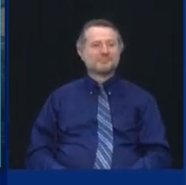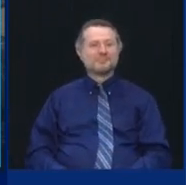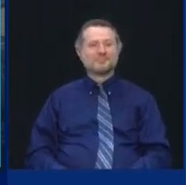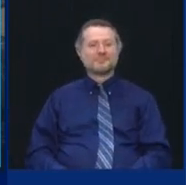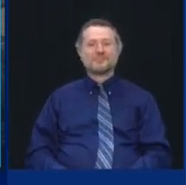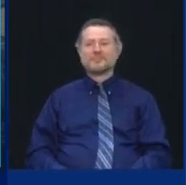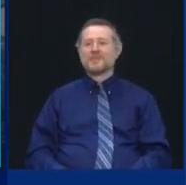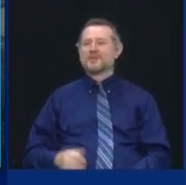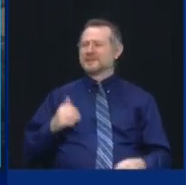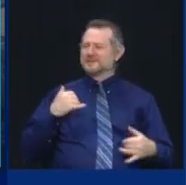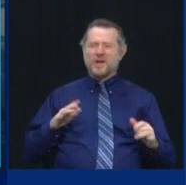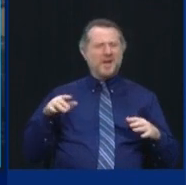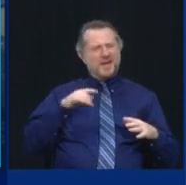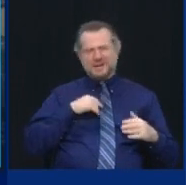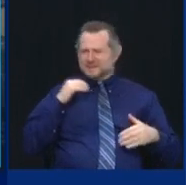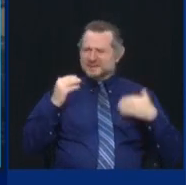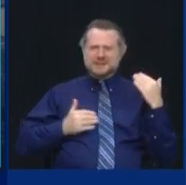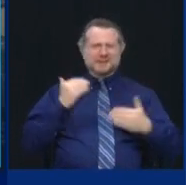steps.